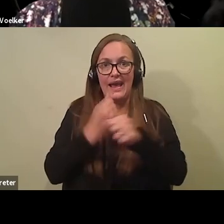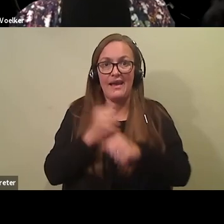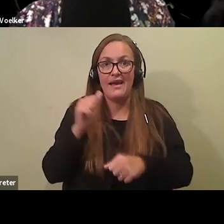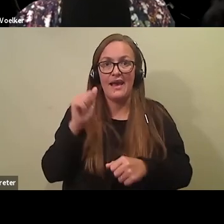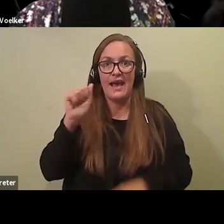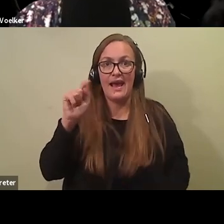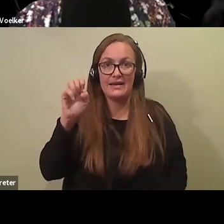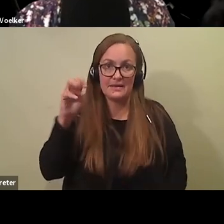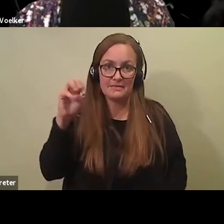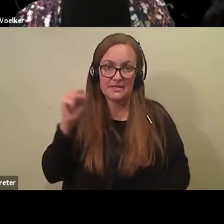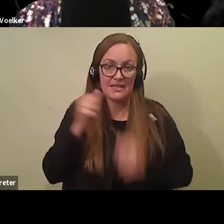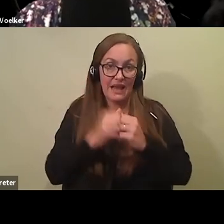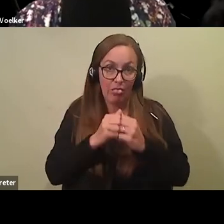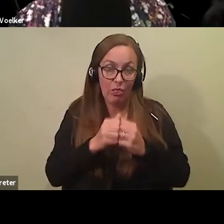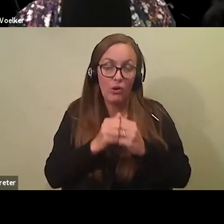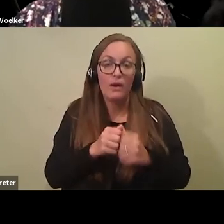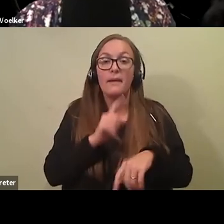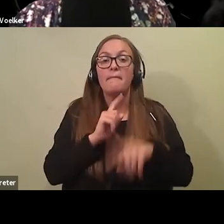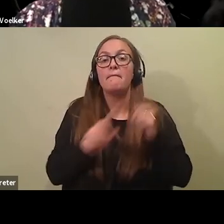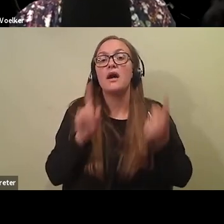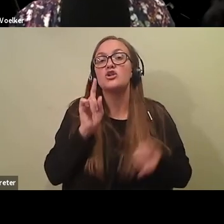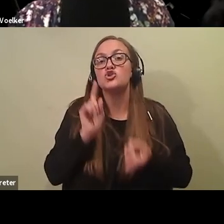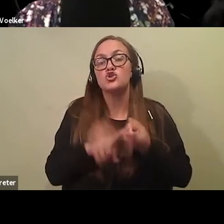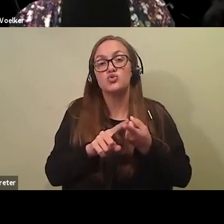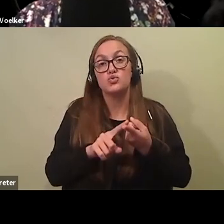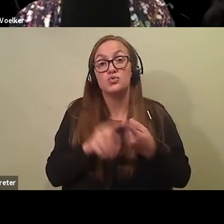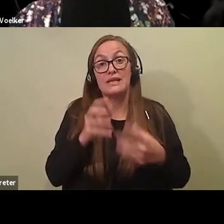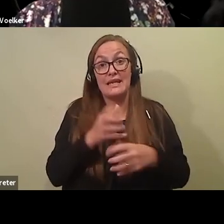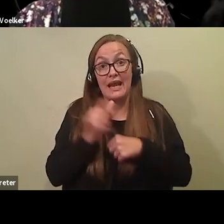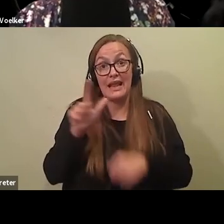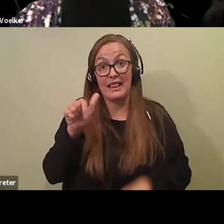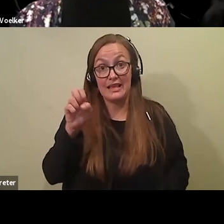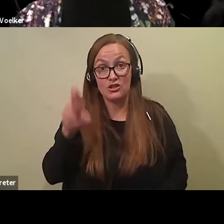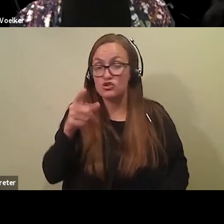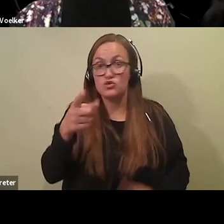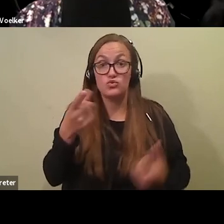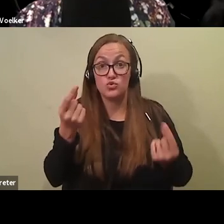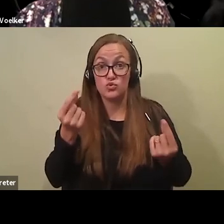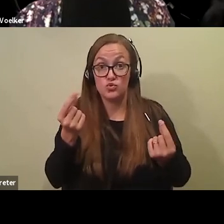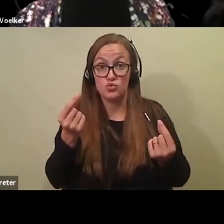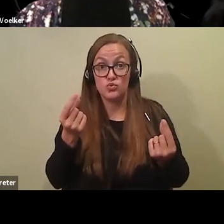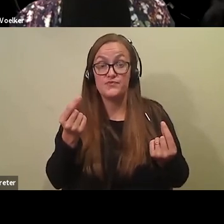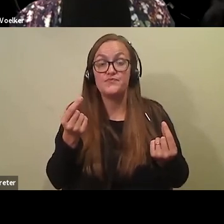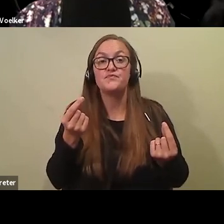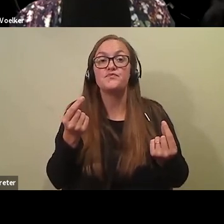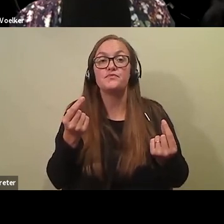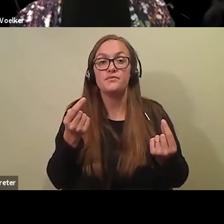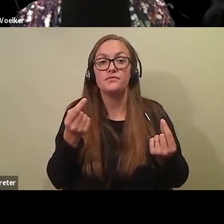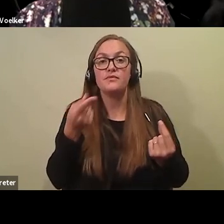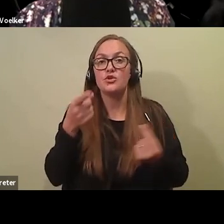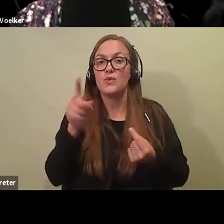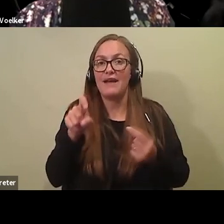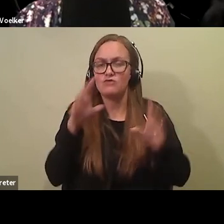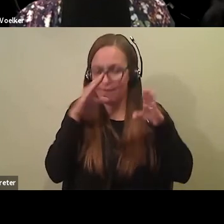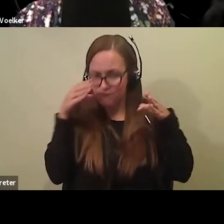to actually get a laser, basically what you do is that you have to focus the